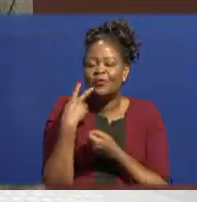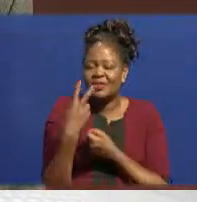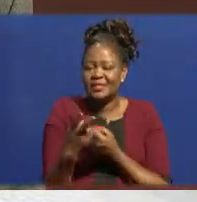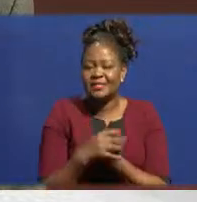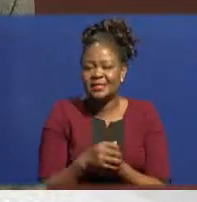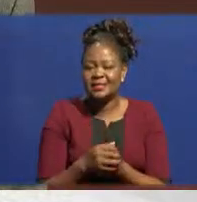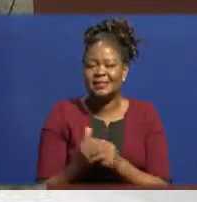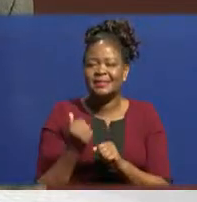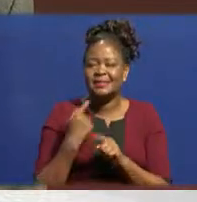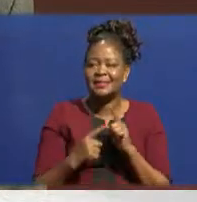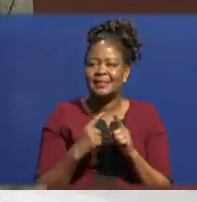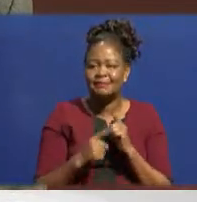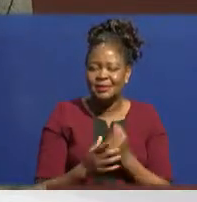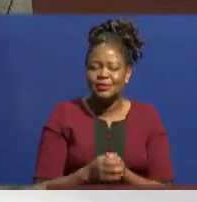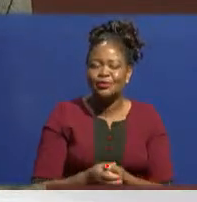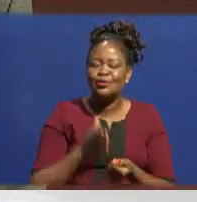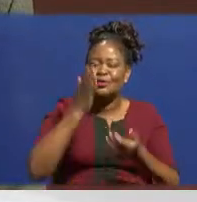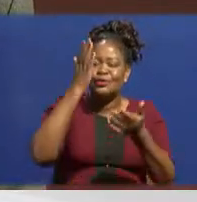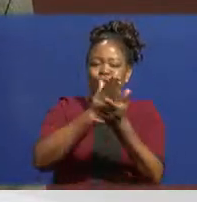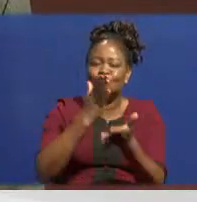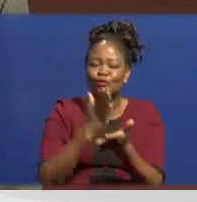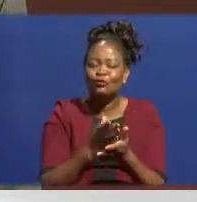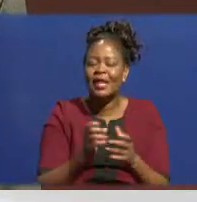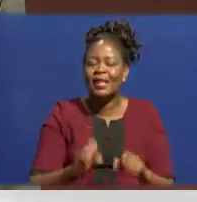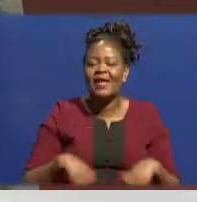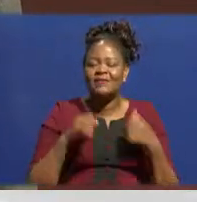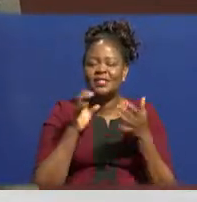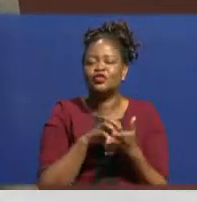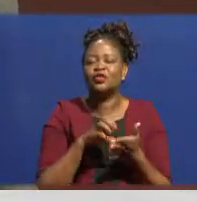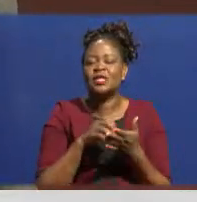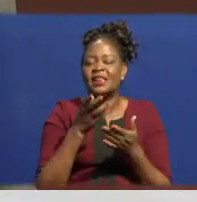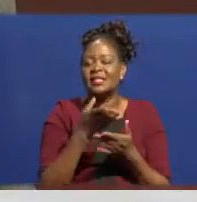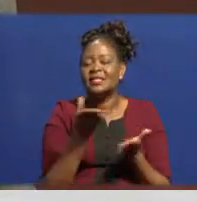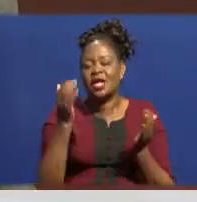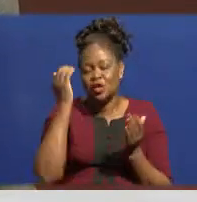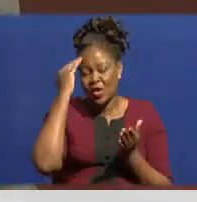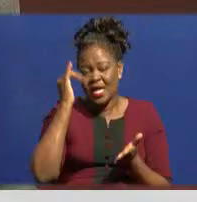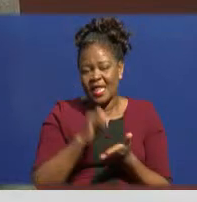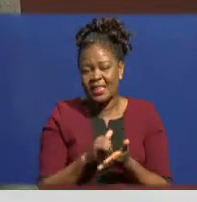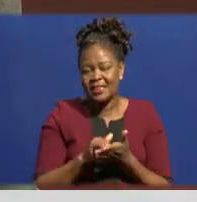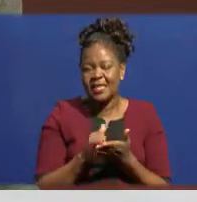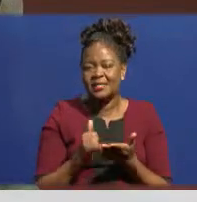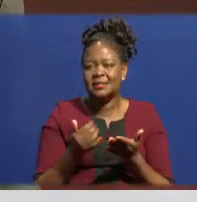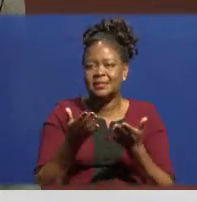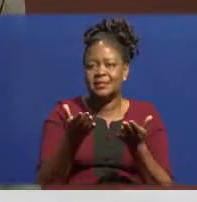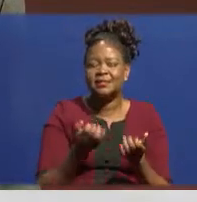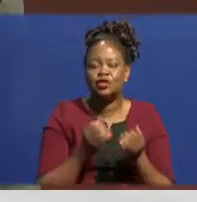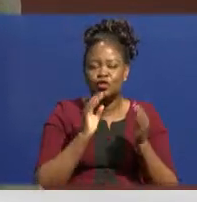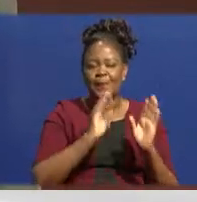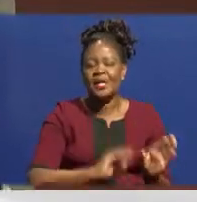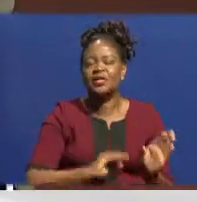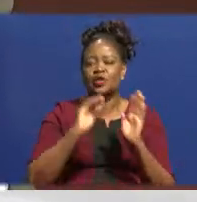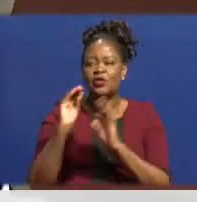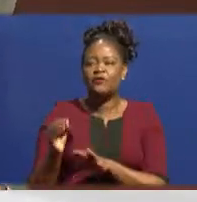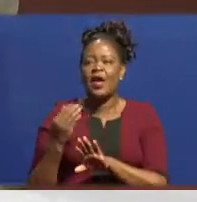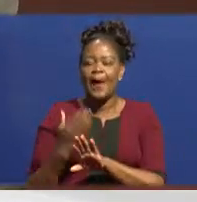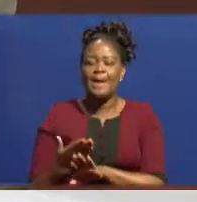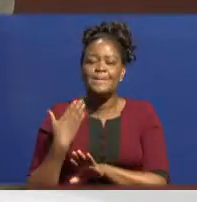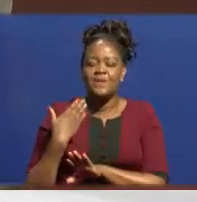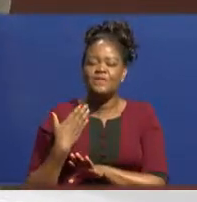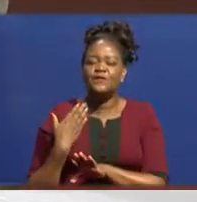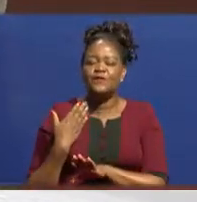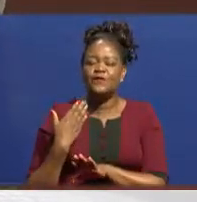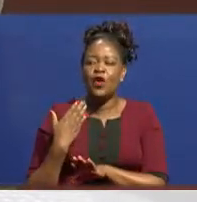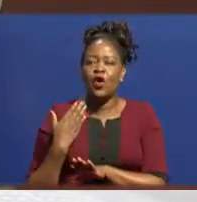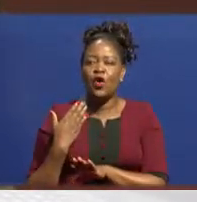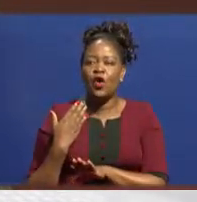seen it on real life situation, and these are the knowledges that are need to be transferred before the senior